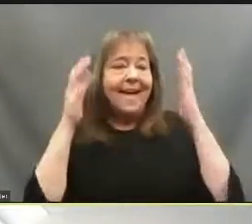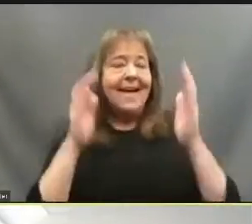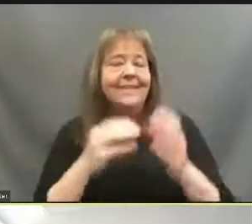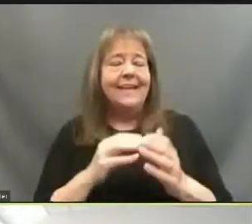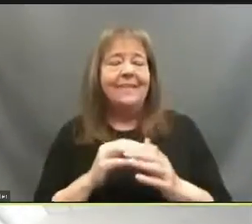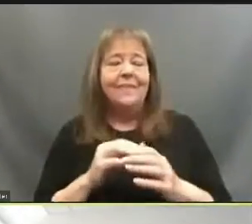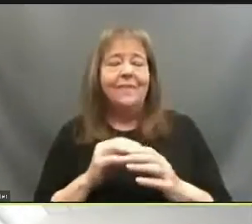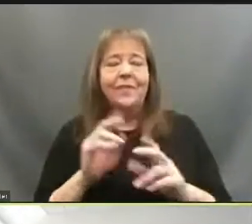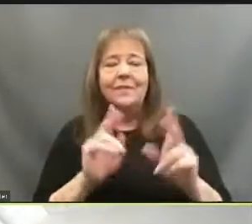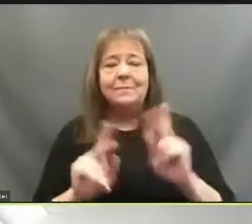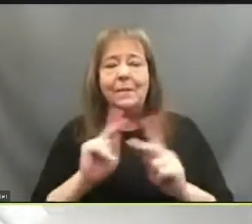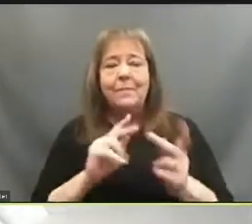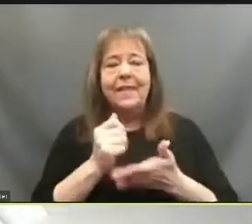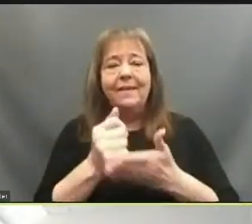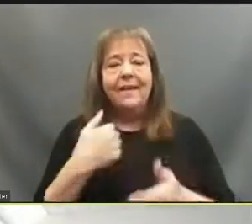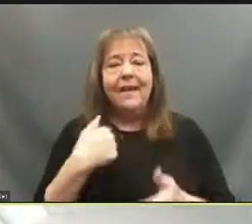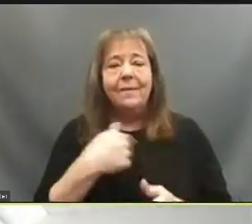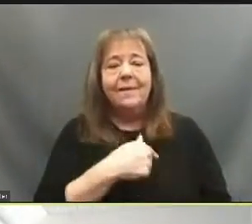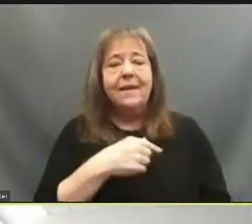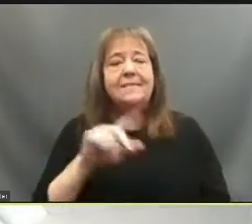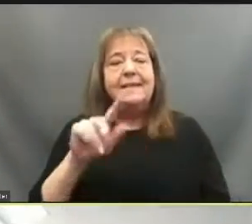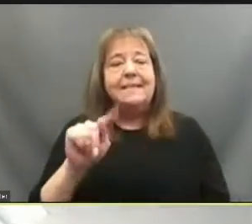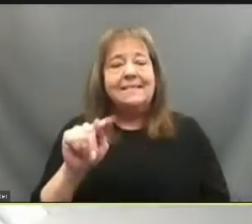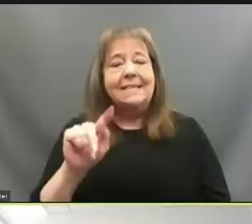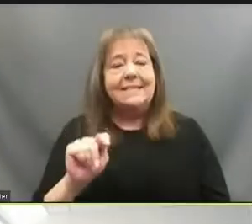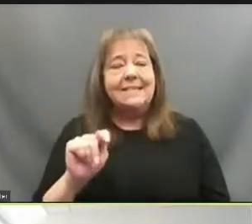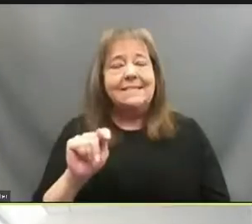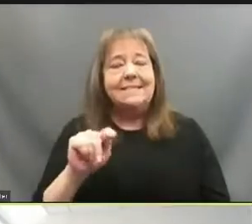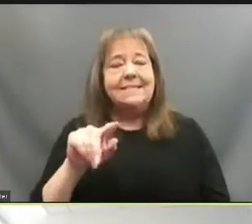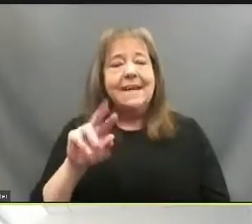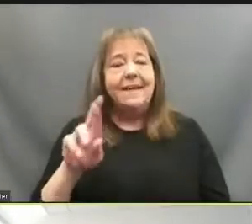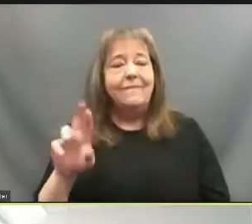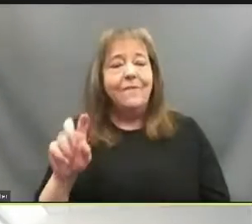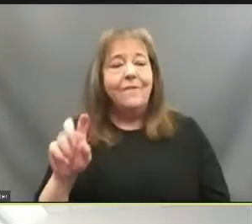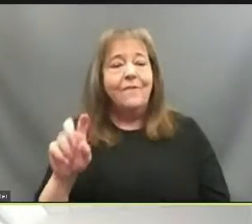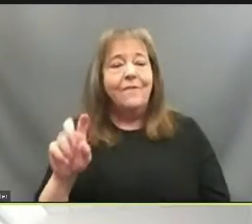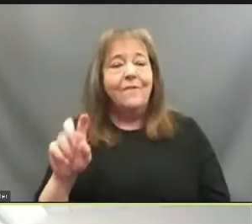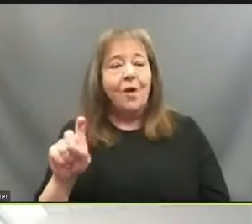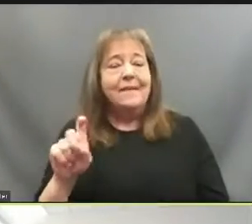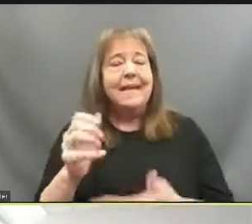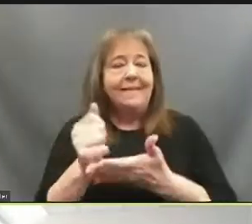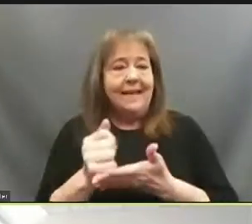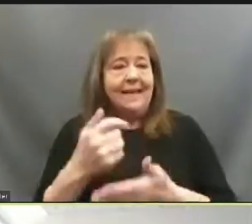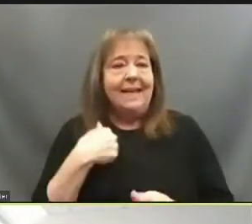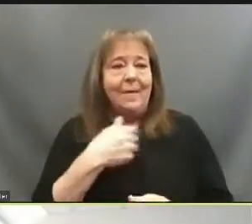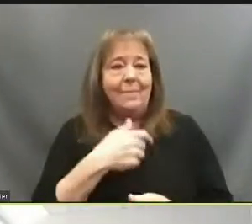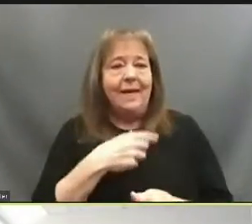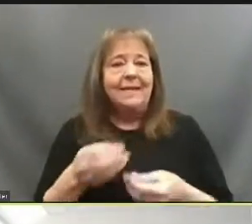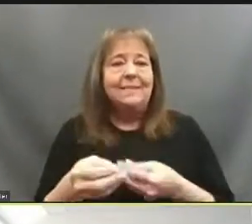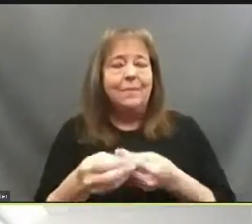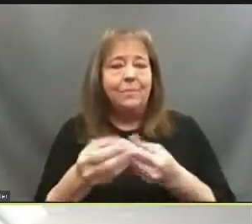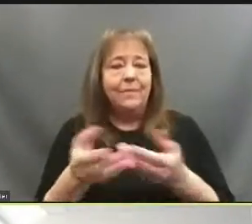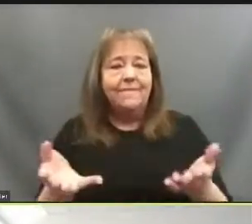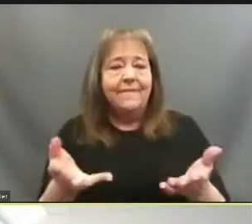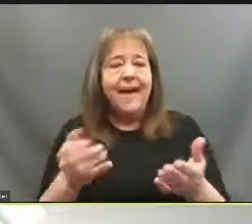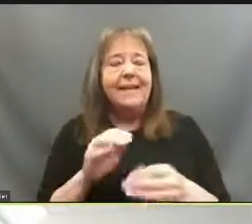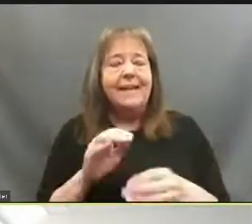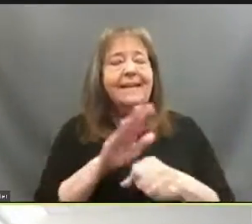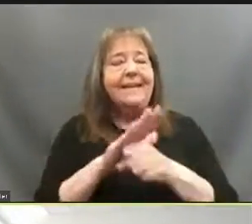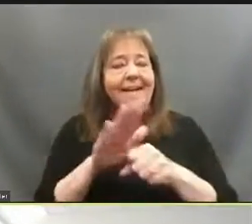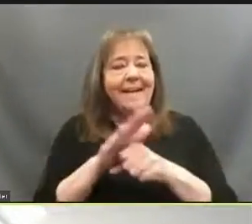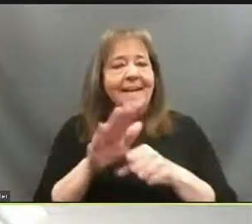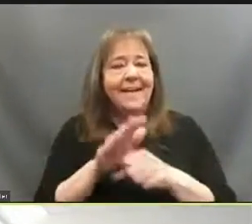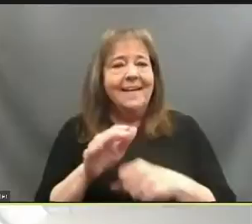program, Texas Tech Pharmacy, who is assisting us with assuring that both our veterans and our spouses are getting